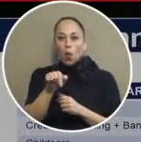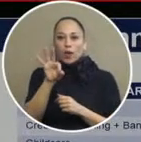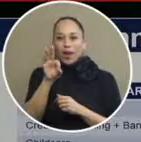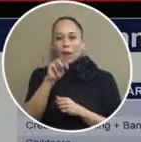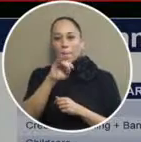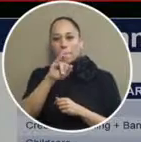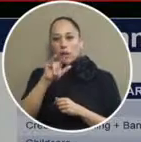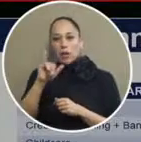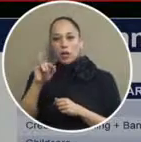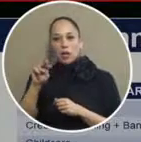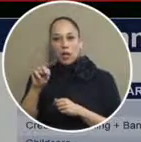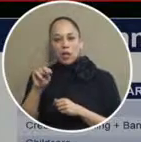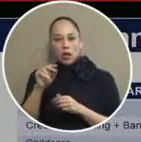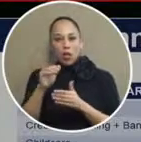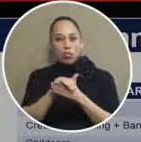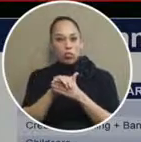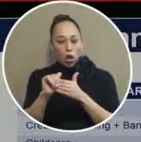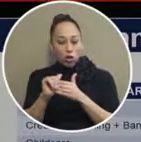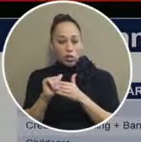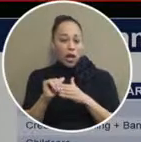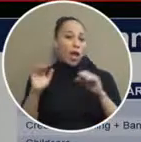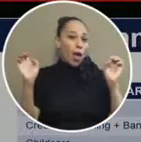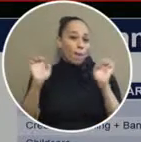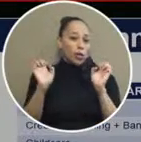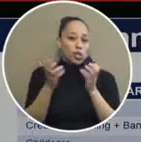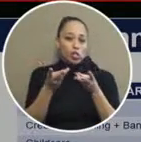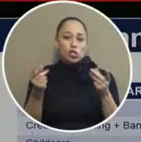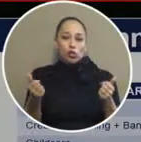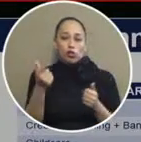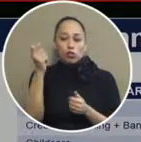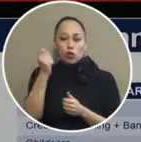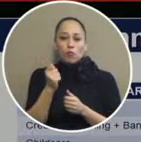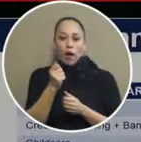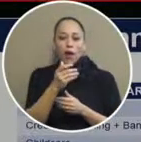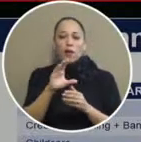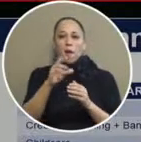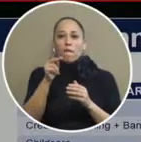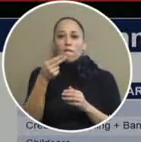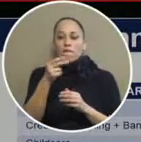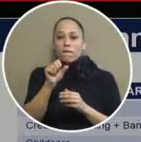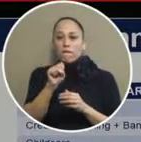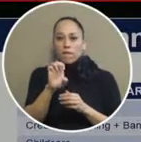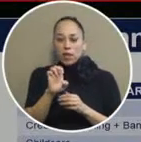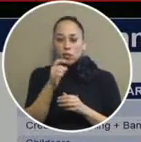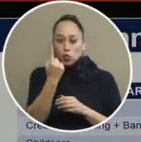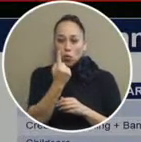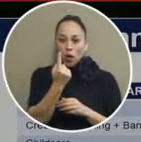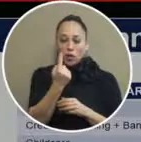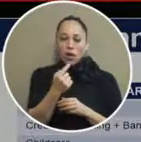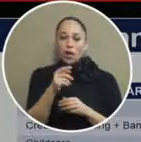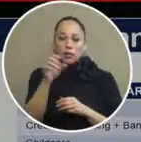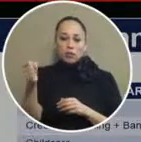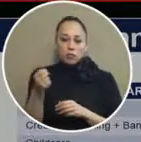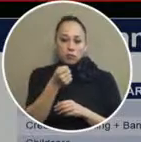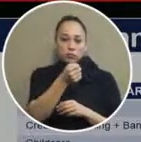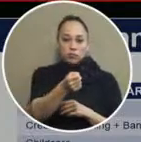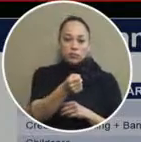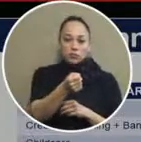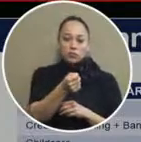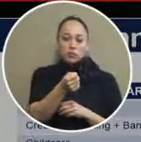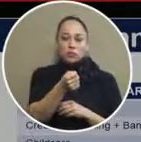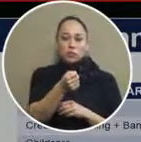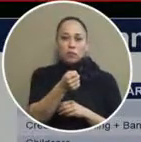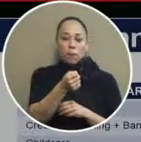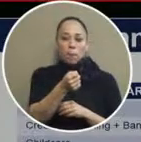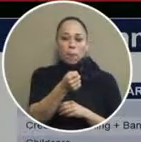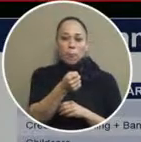million. The Emergency Solutions Grant Phase 1 CARES dollars have been allocated to